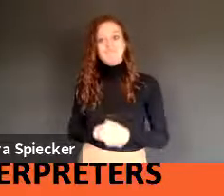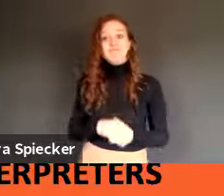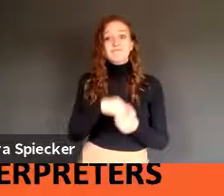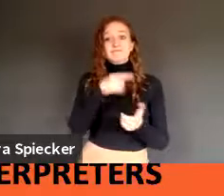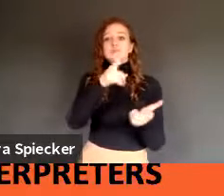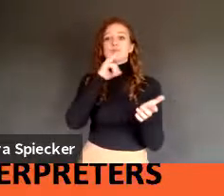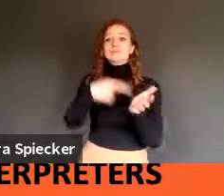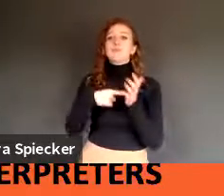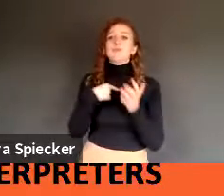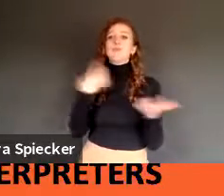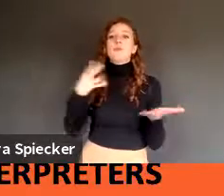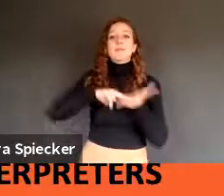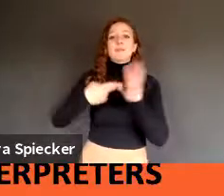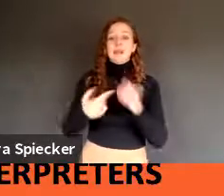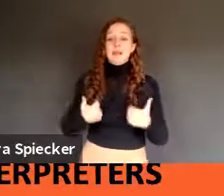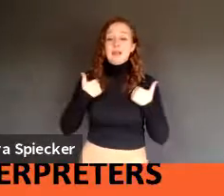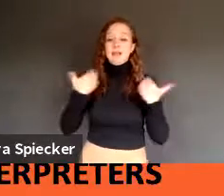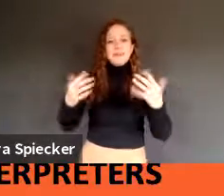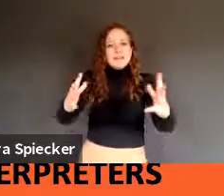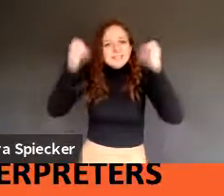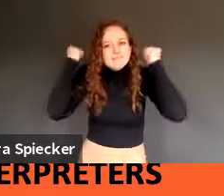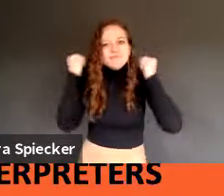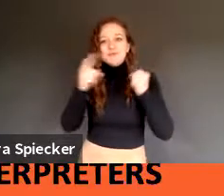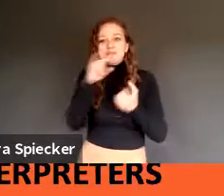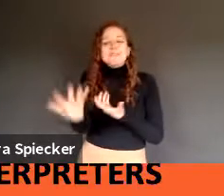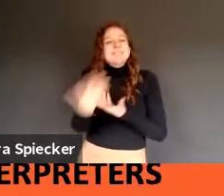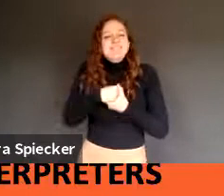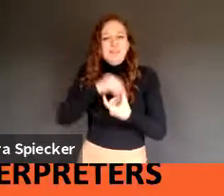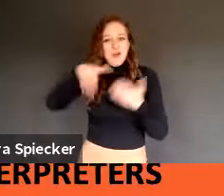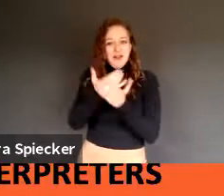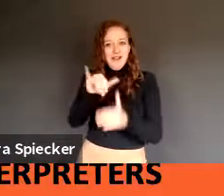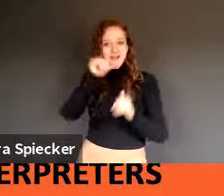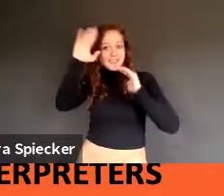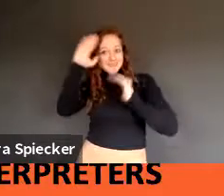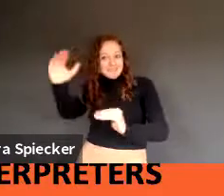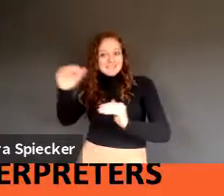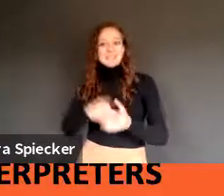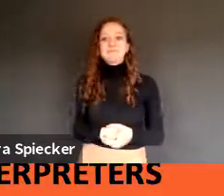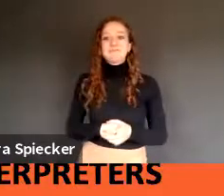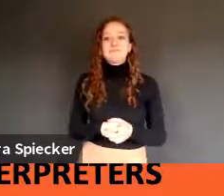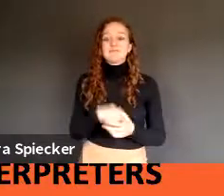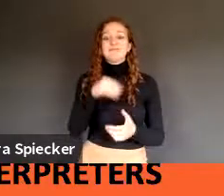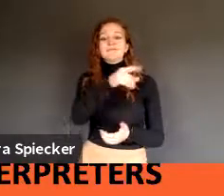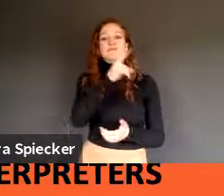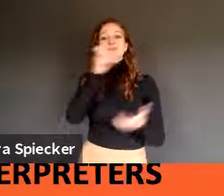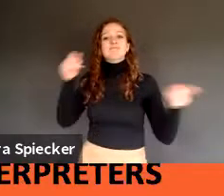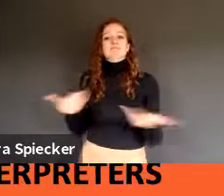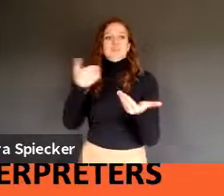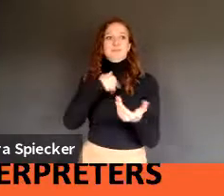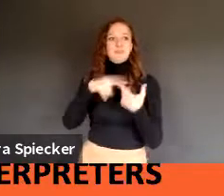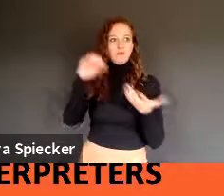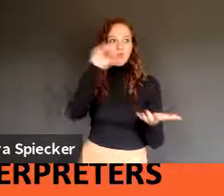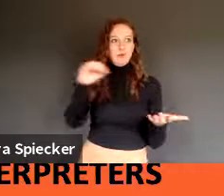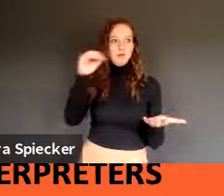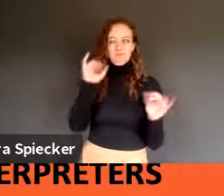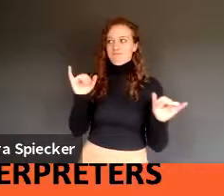zone. Miriam, she showed me what it means to grab life by the horns and embrace the unexpected.